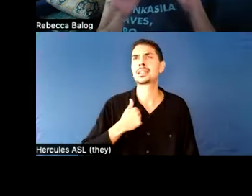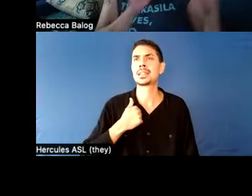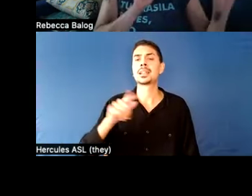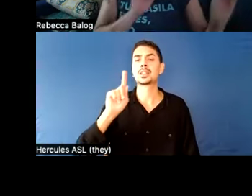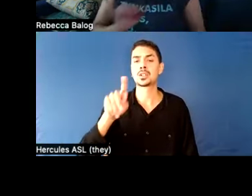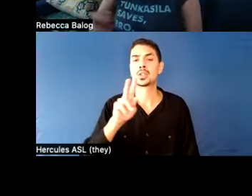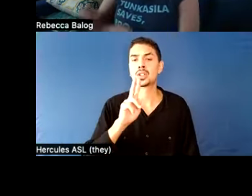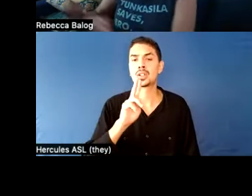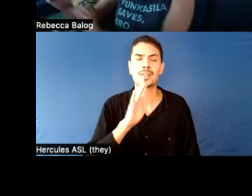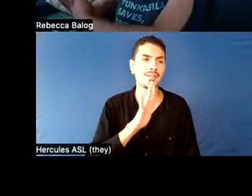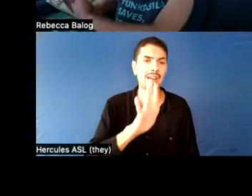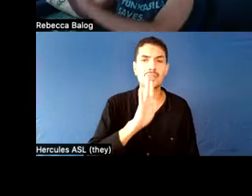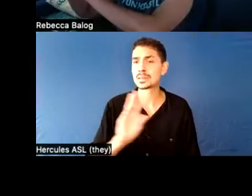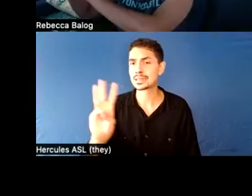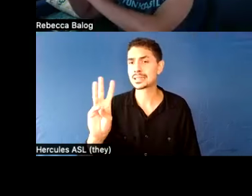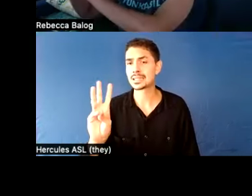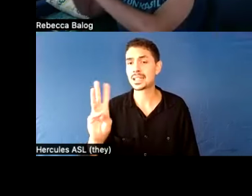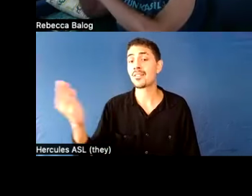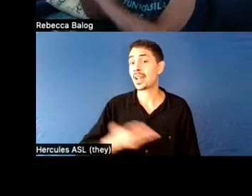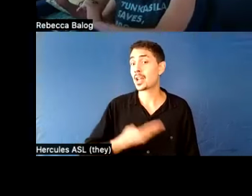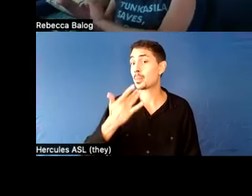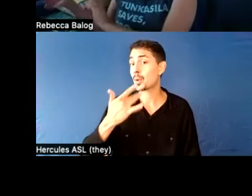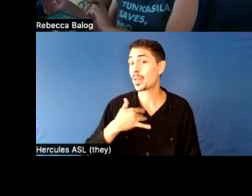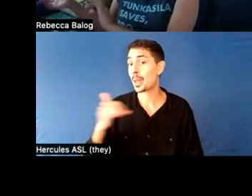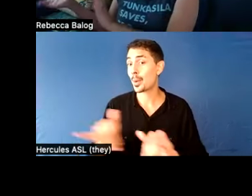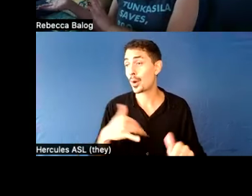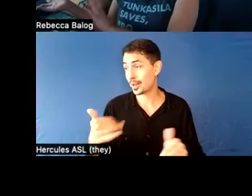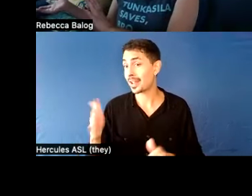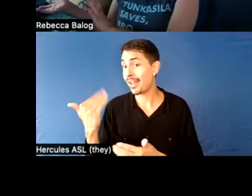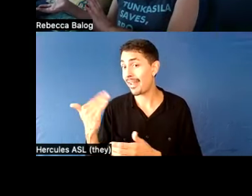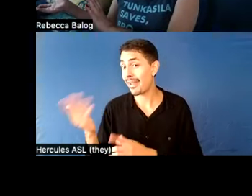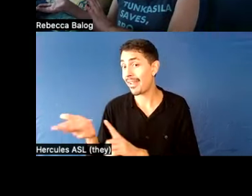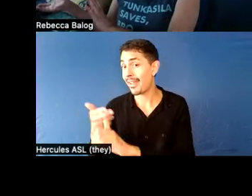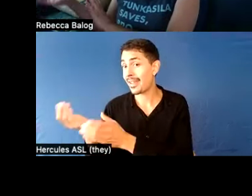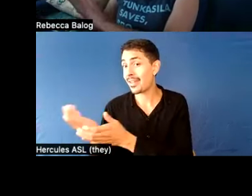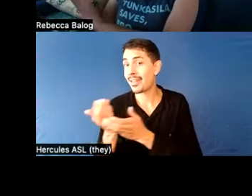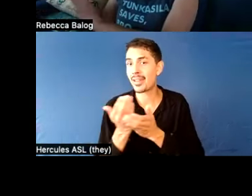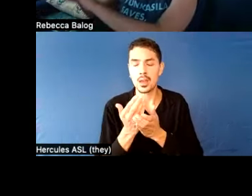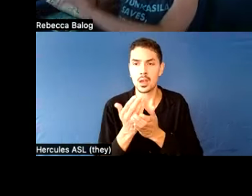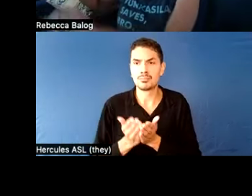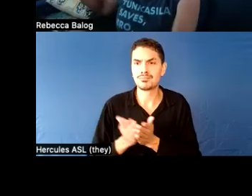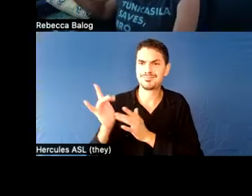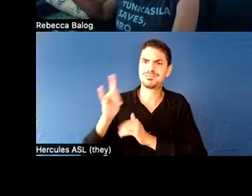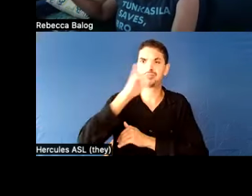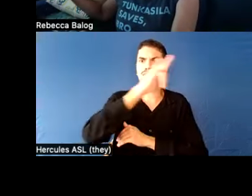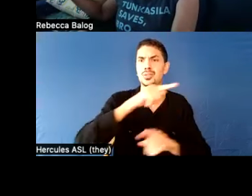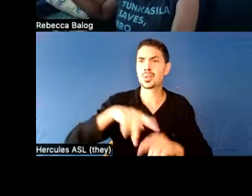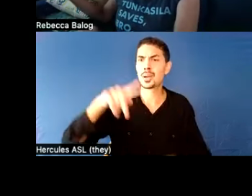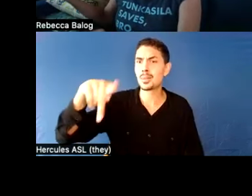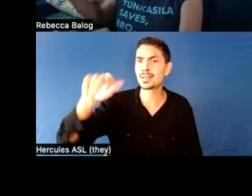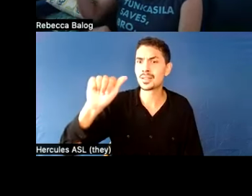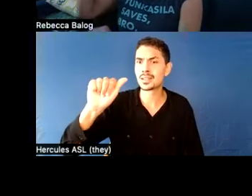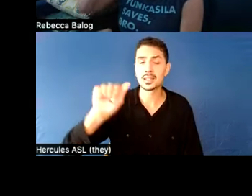party, drove away, put them on a plane and sent them to Lancaster County, Pennsylvania, into separate foster care